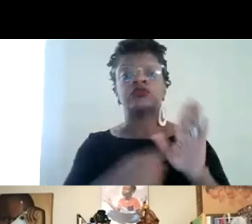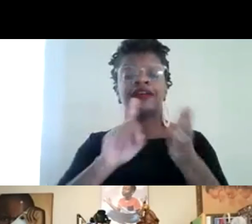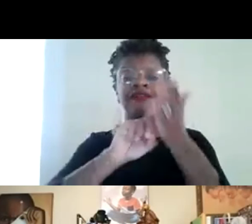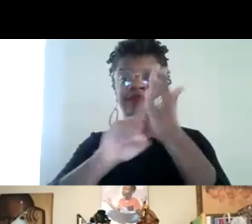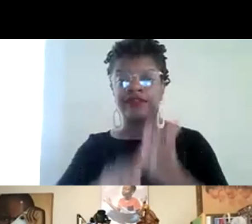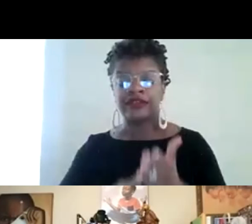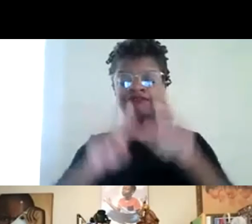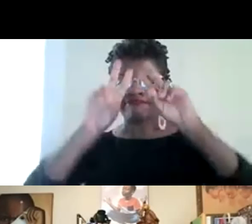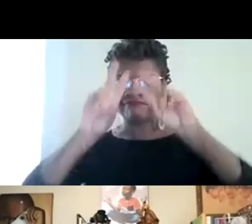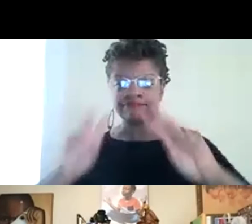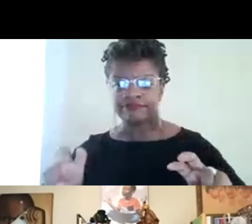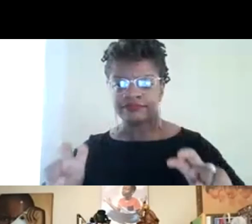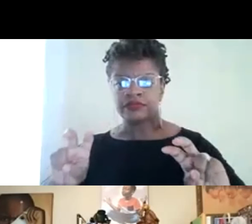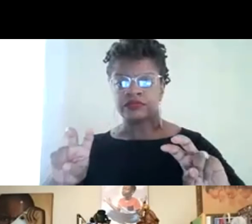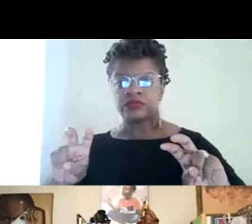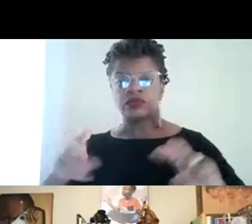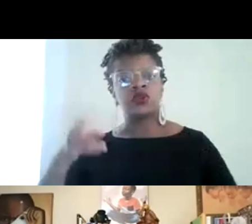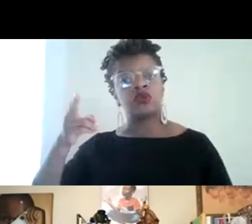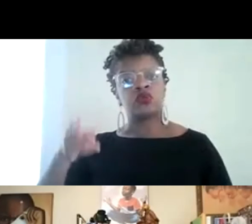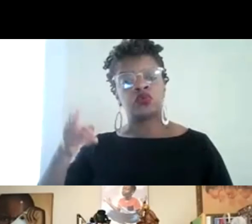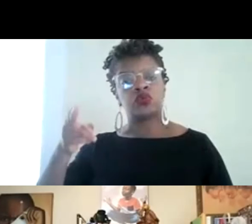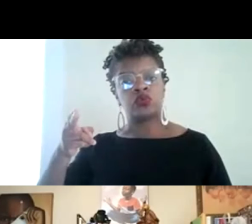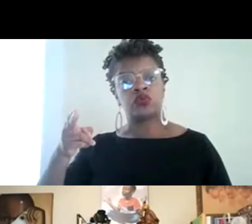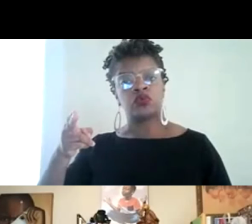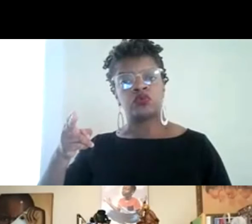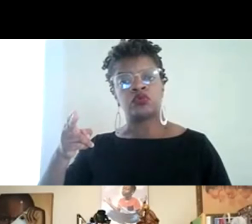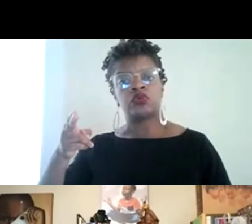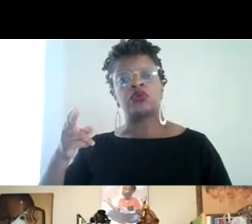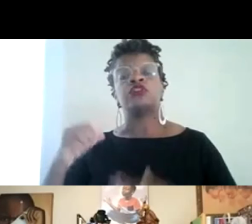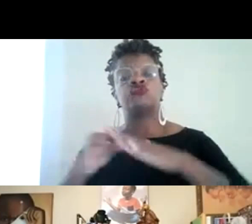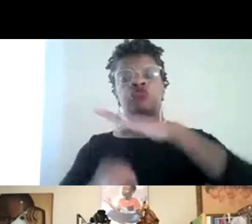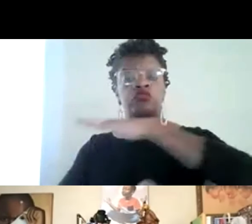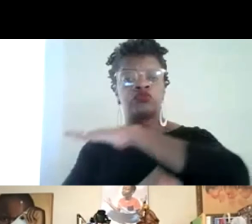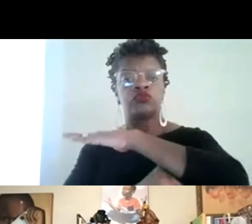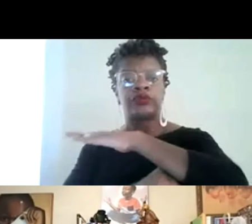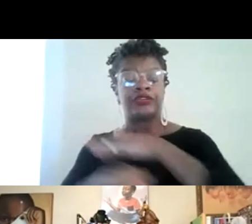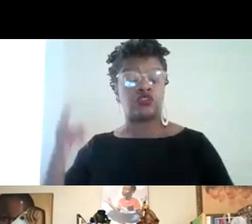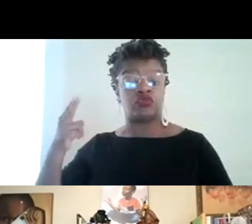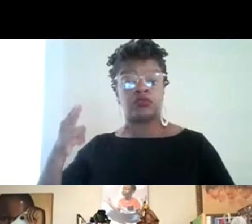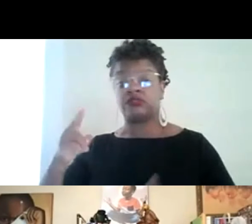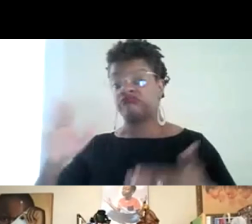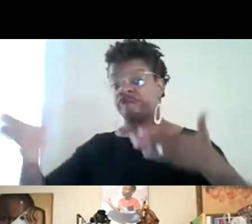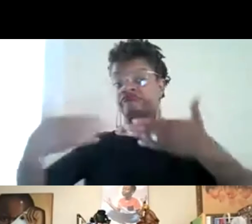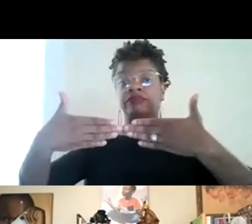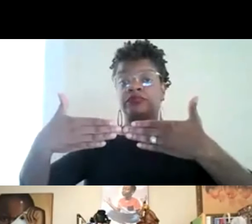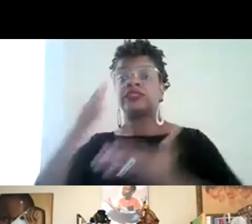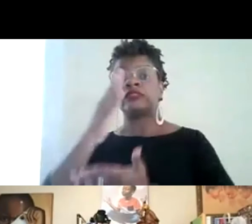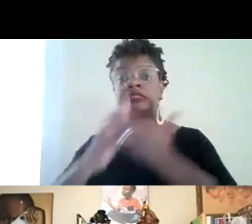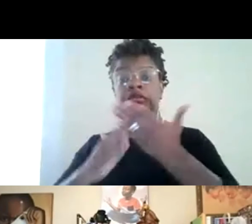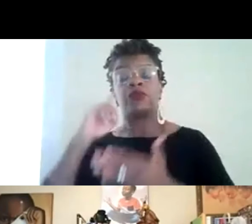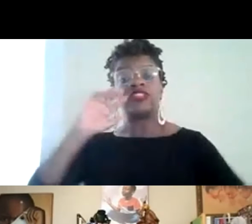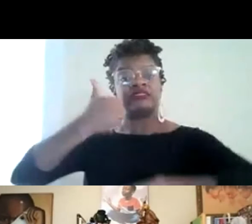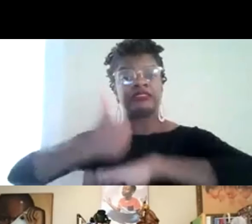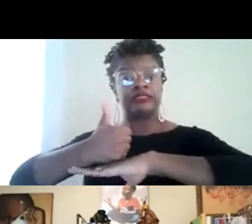and uncovering historical and structural barriers that were, and some would argue, intentionally